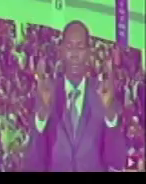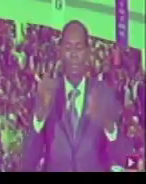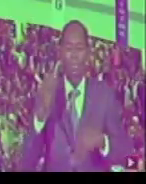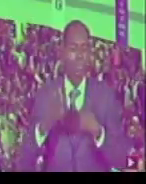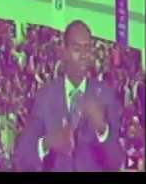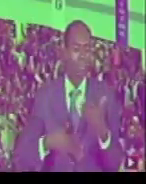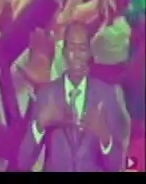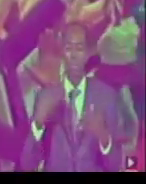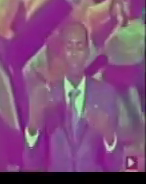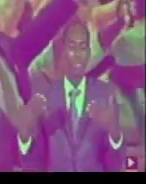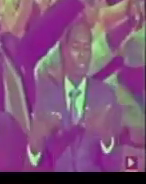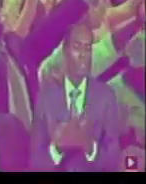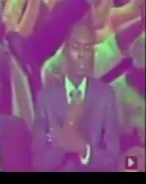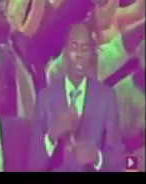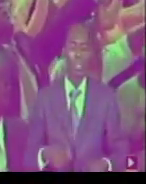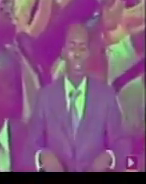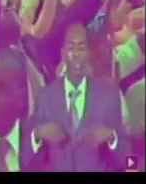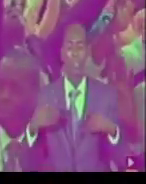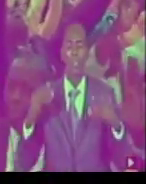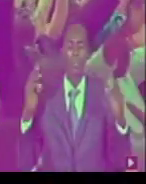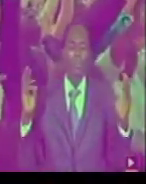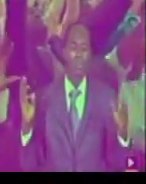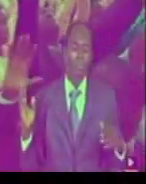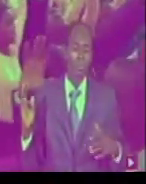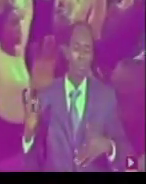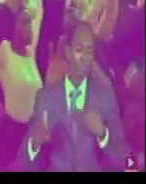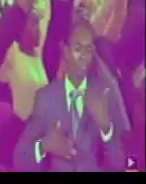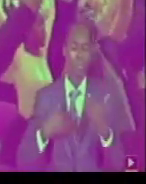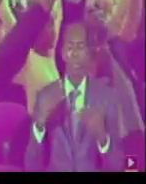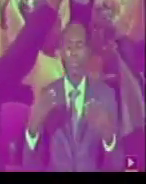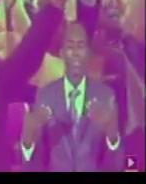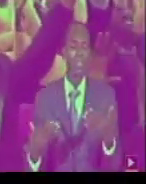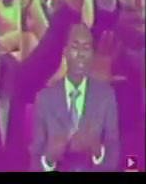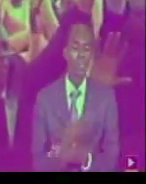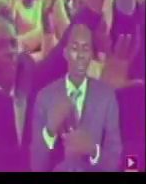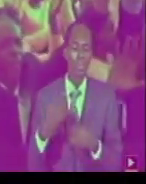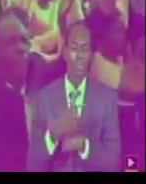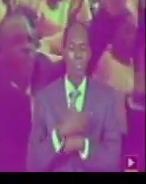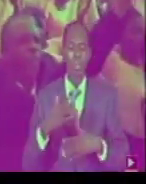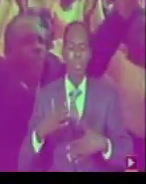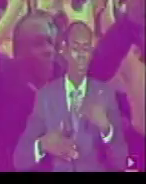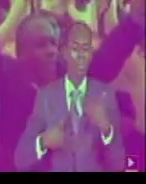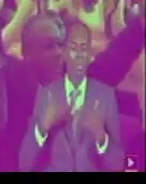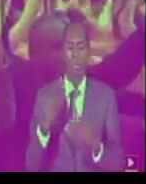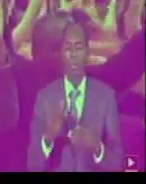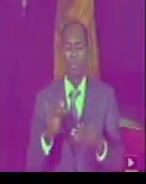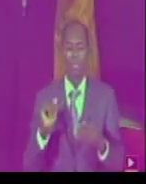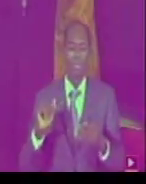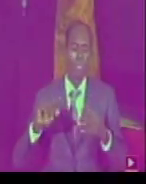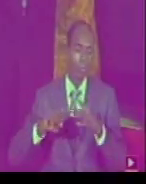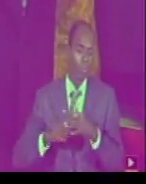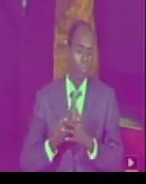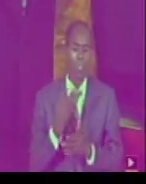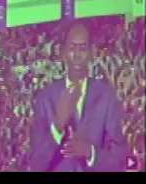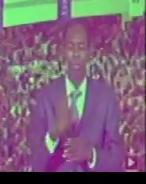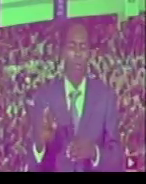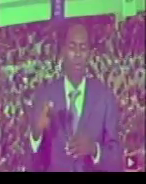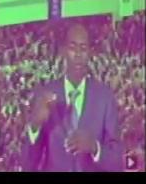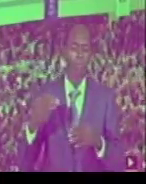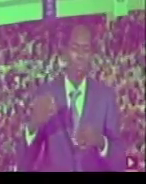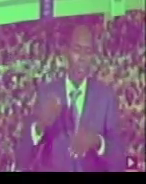a new life, the joy of a new day, and the joy of the beginning of seasons